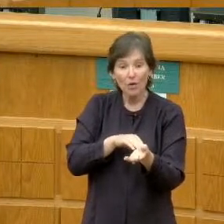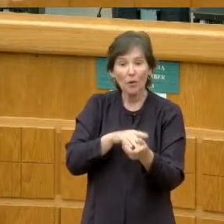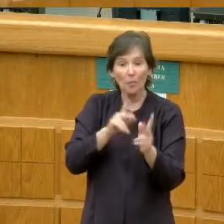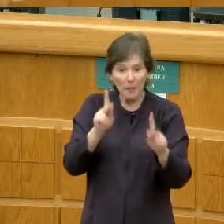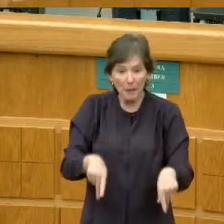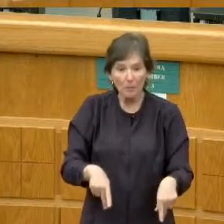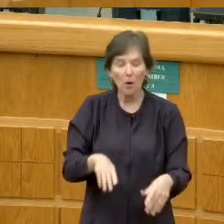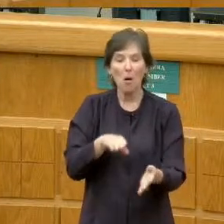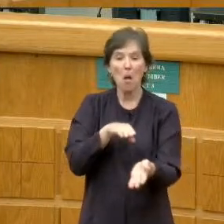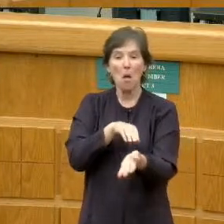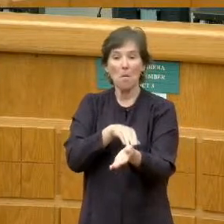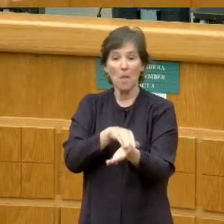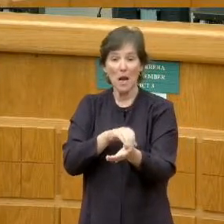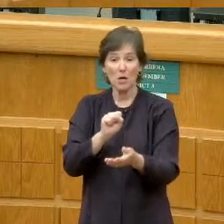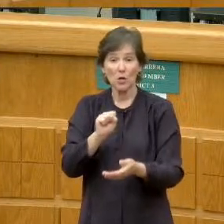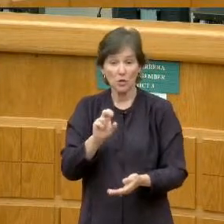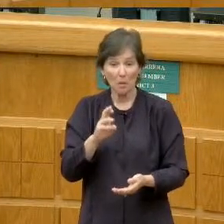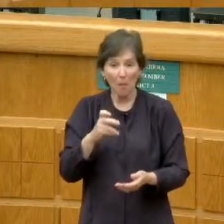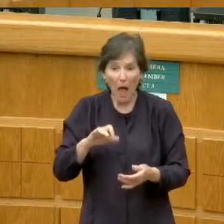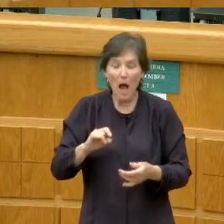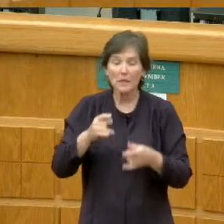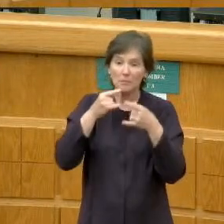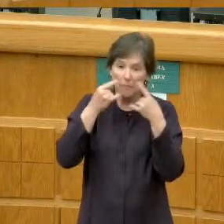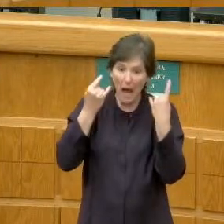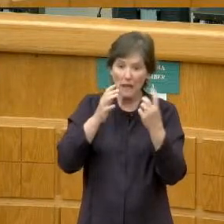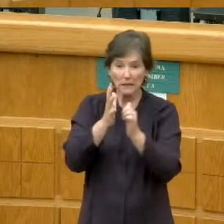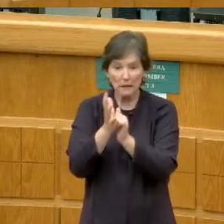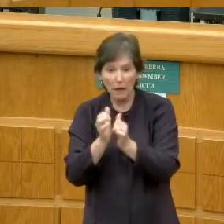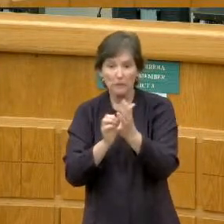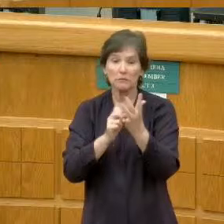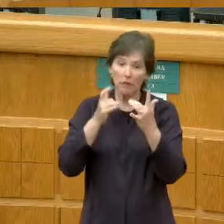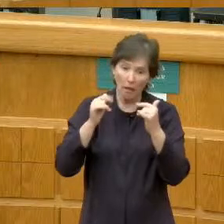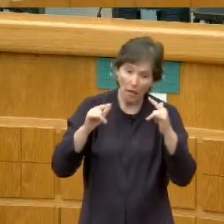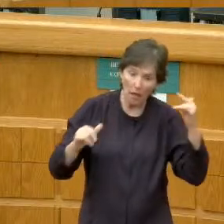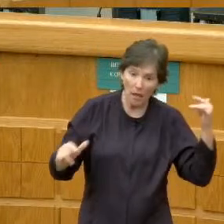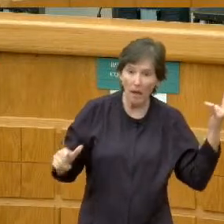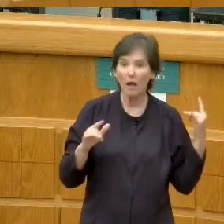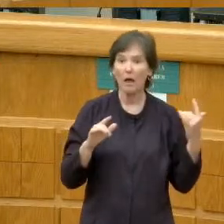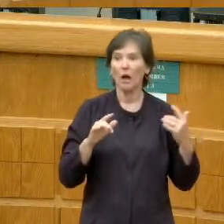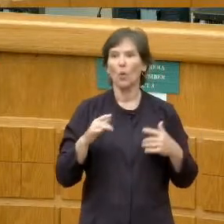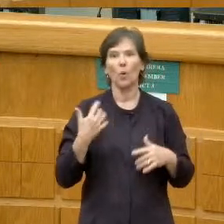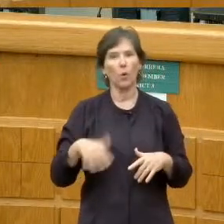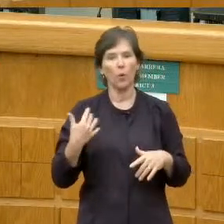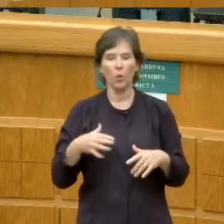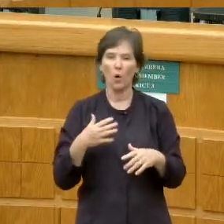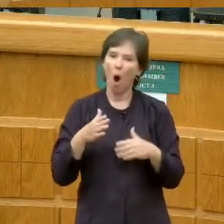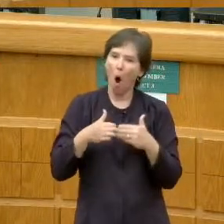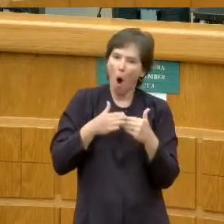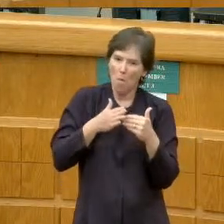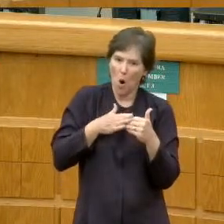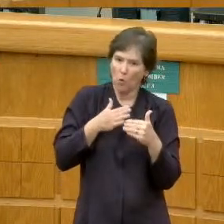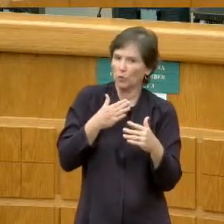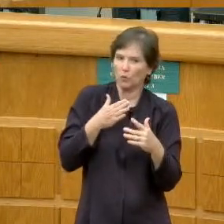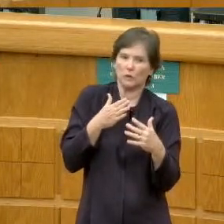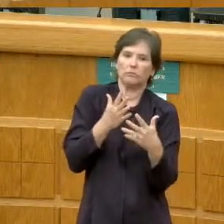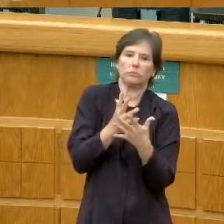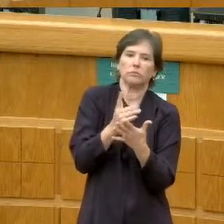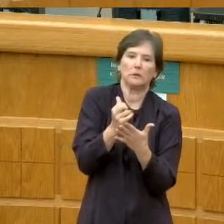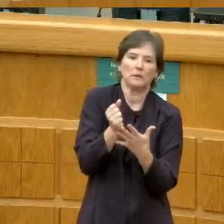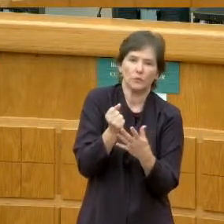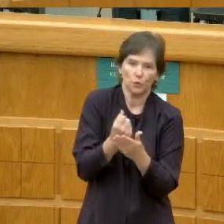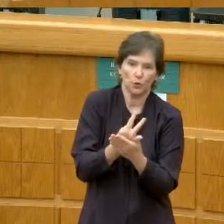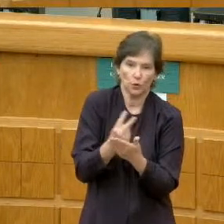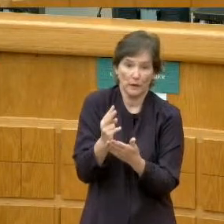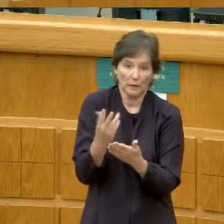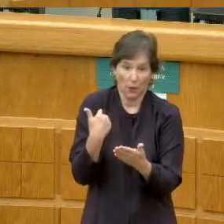that as much as it pleases me that we see this dip coming down, today I had the opportunity to visit with the